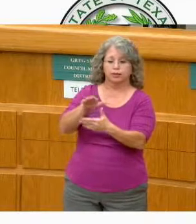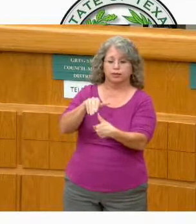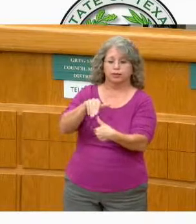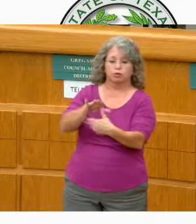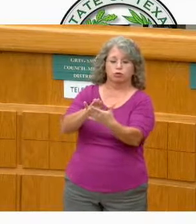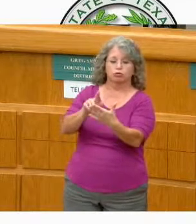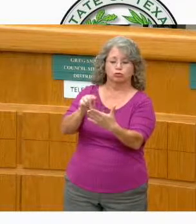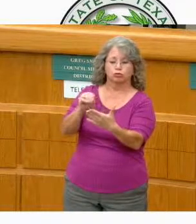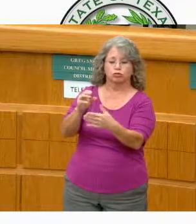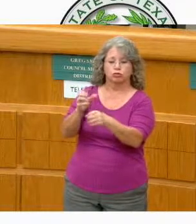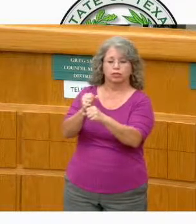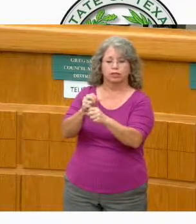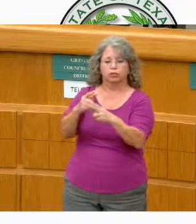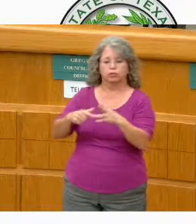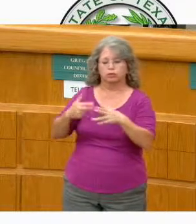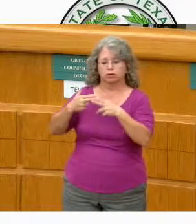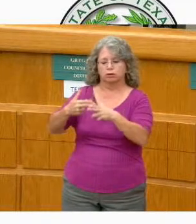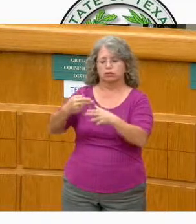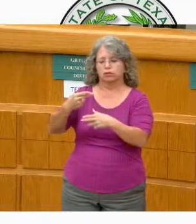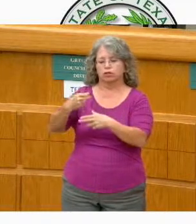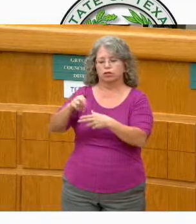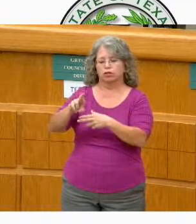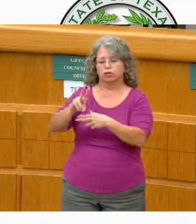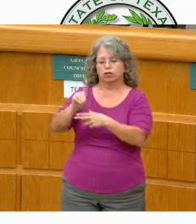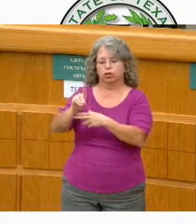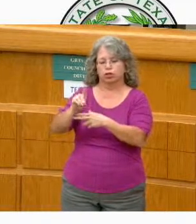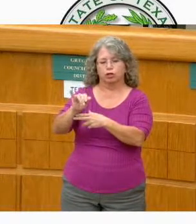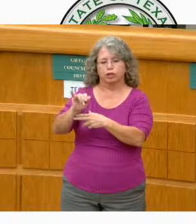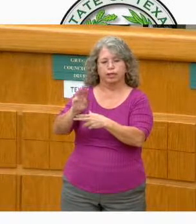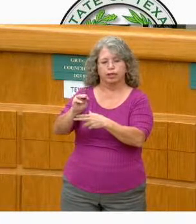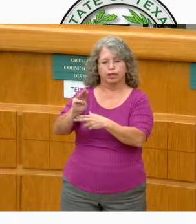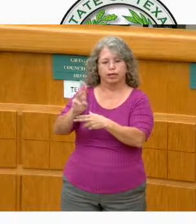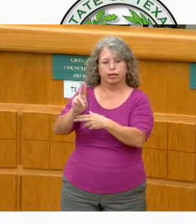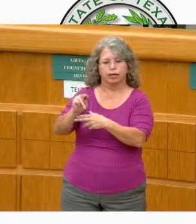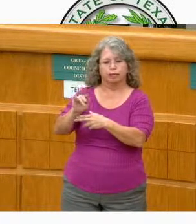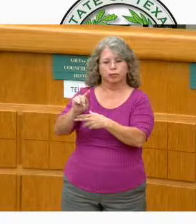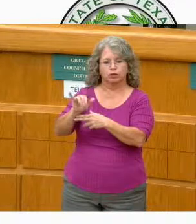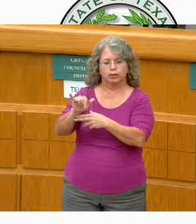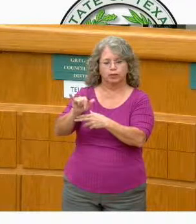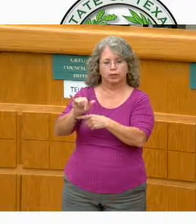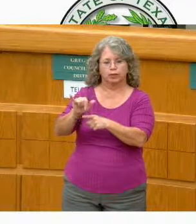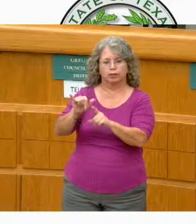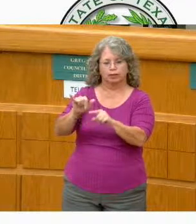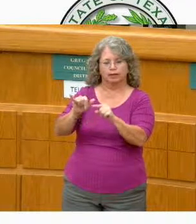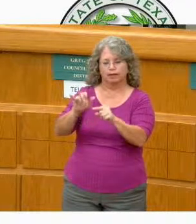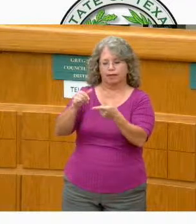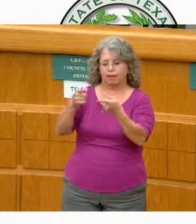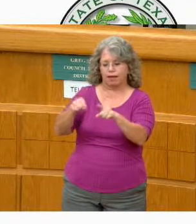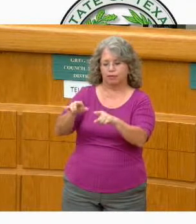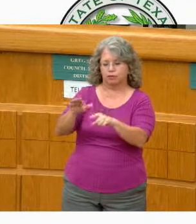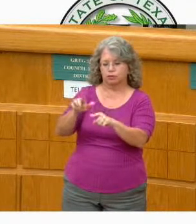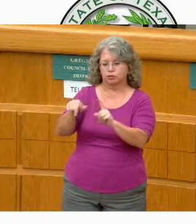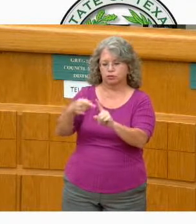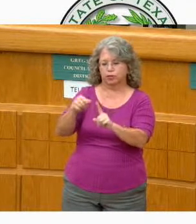to attain herd immunity, which would be attained when somewhere around